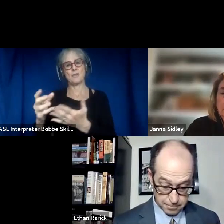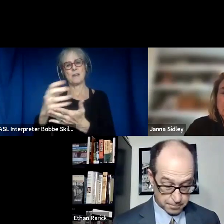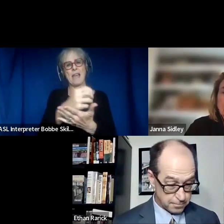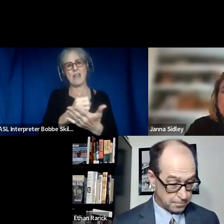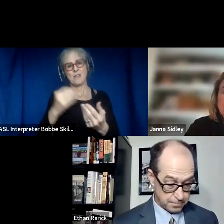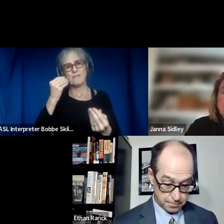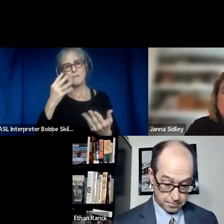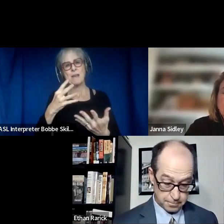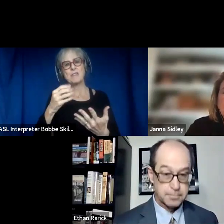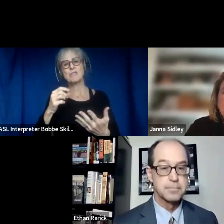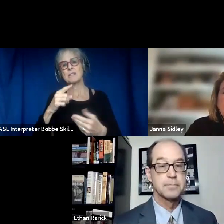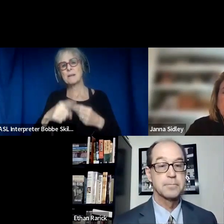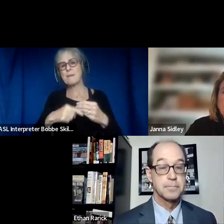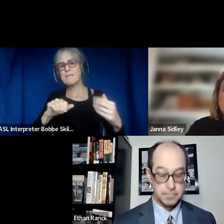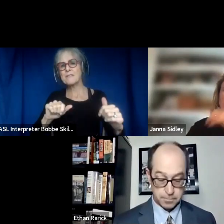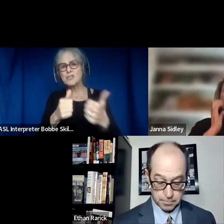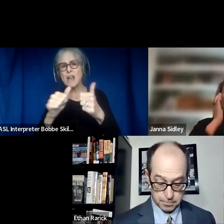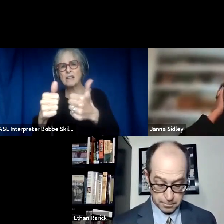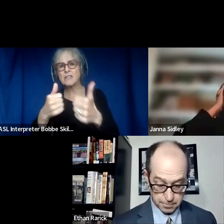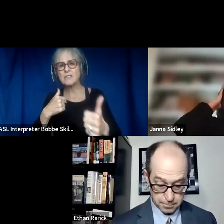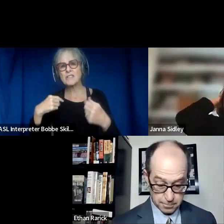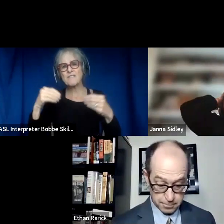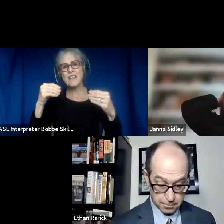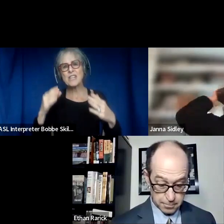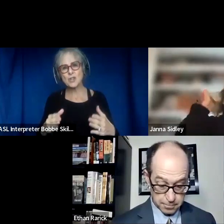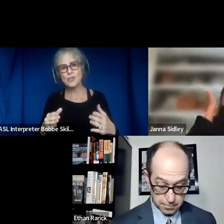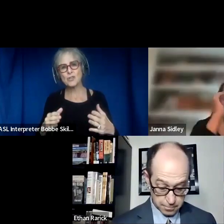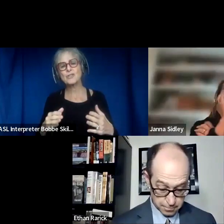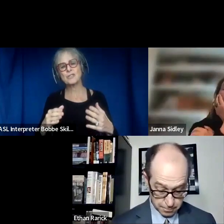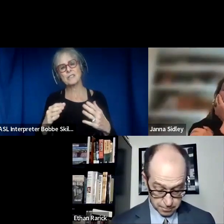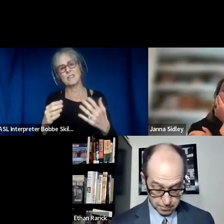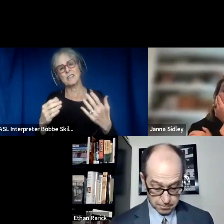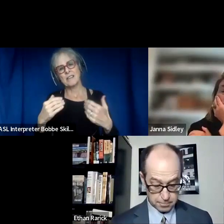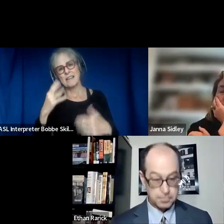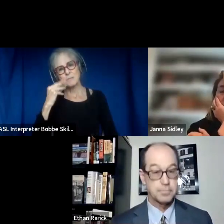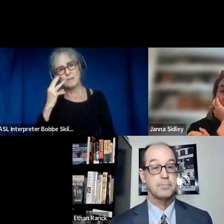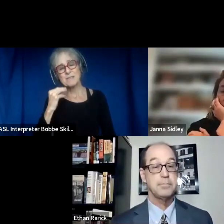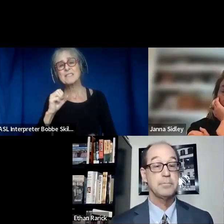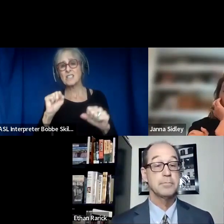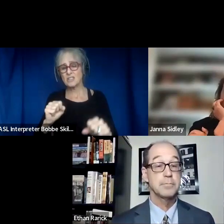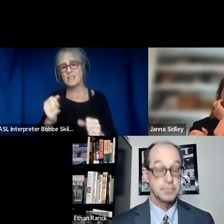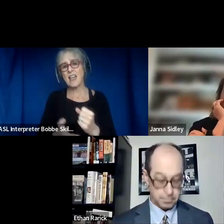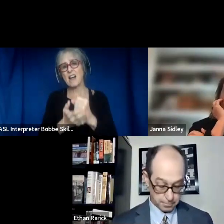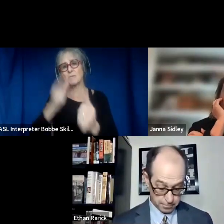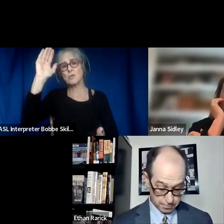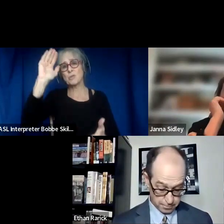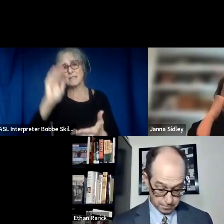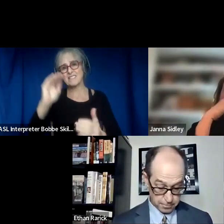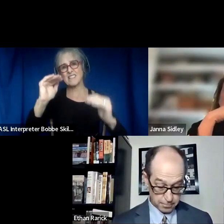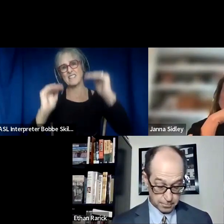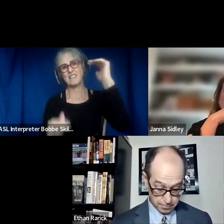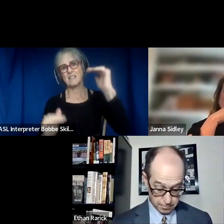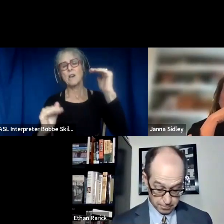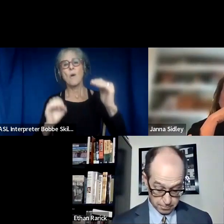that we are facing as vendors. This could help solve the disparity as vendors are the middleman between the